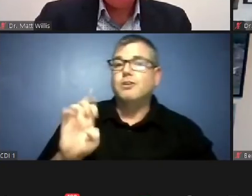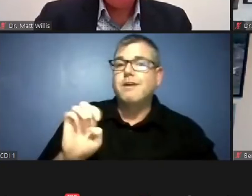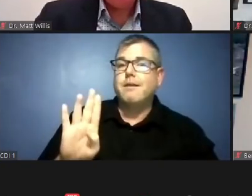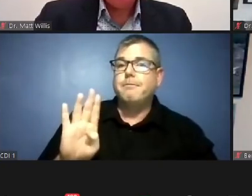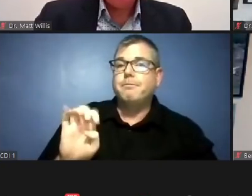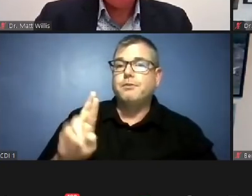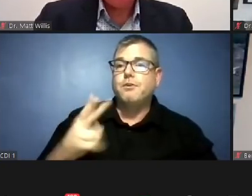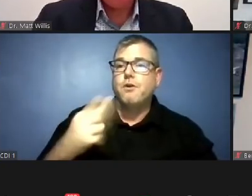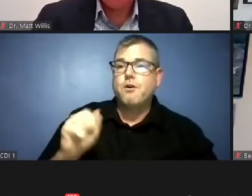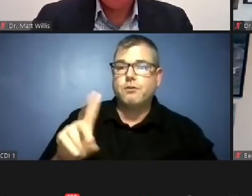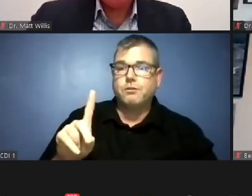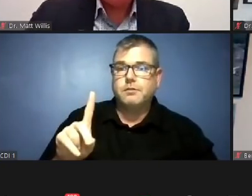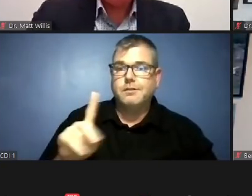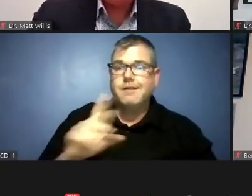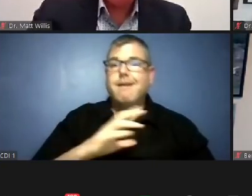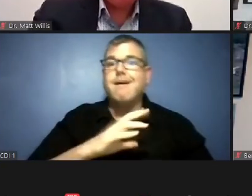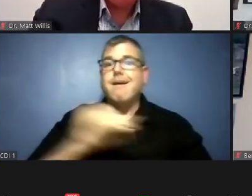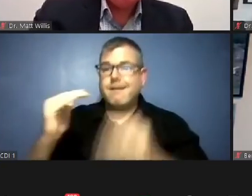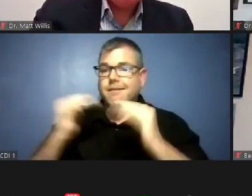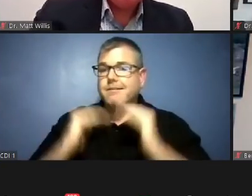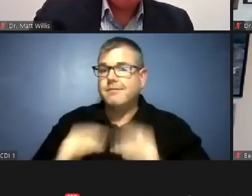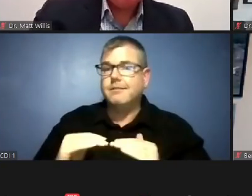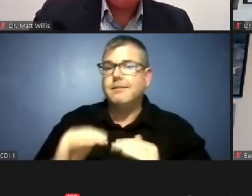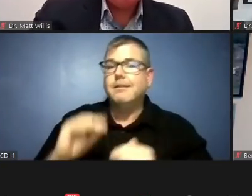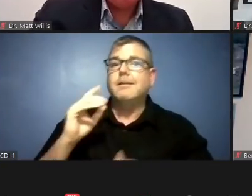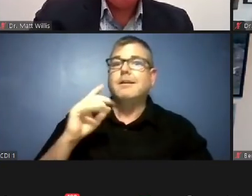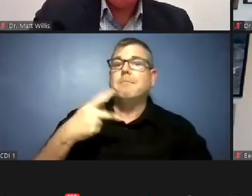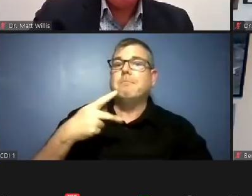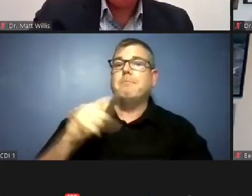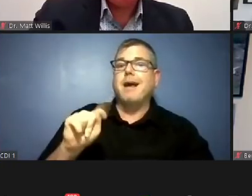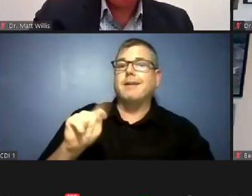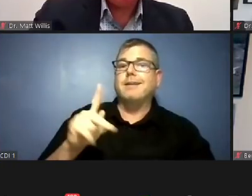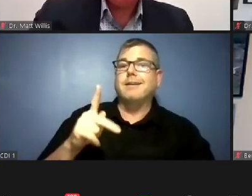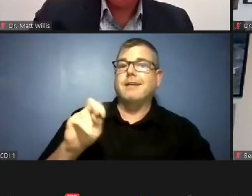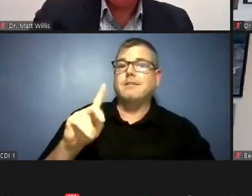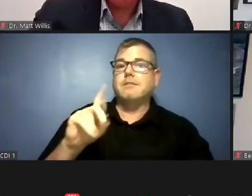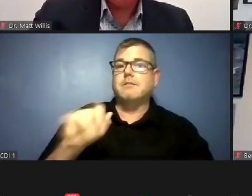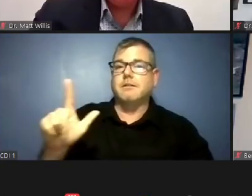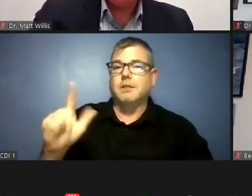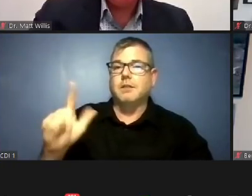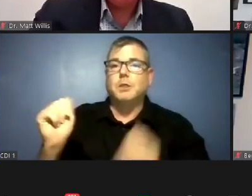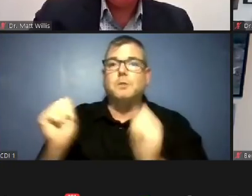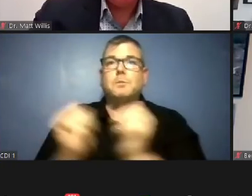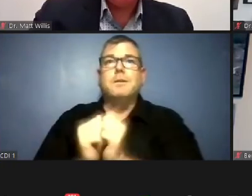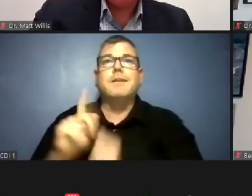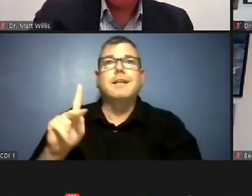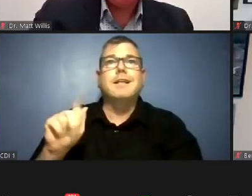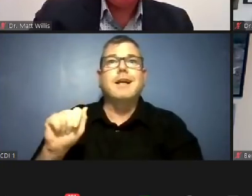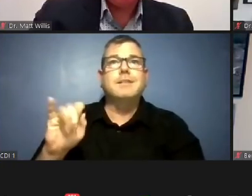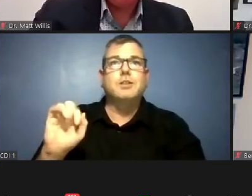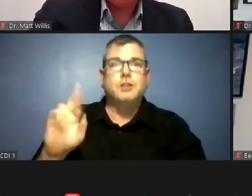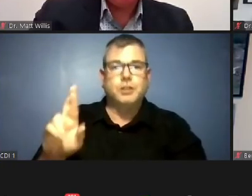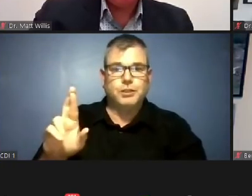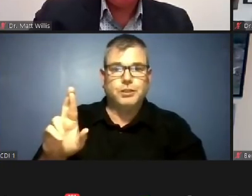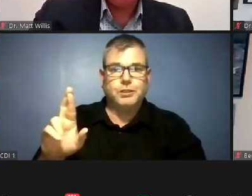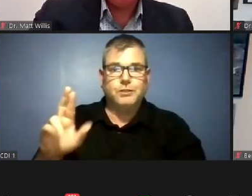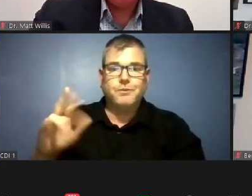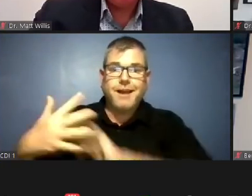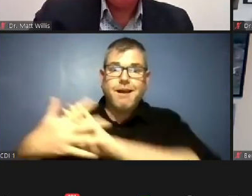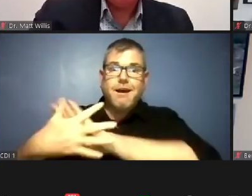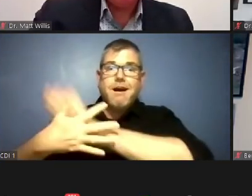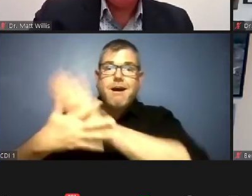Group Administrator. They are all with Kaiser San Rafael. And we really appreciate you making time to answer these important questions this